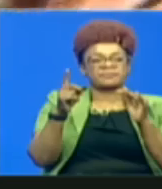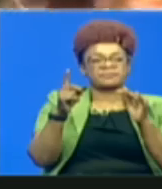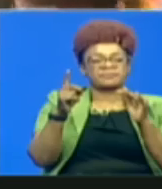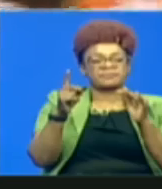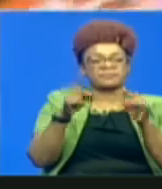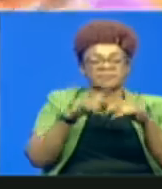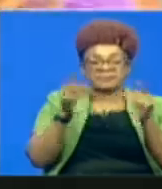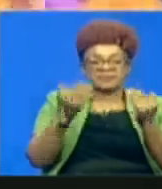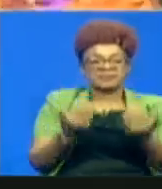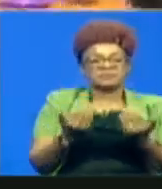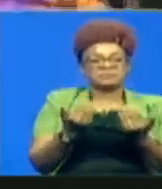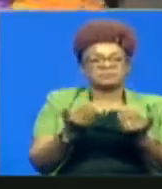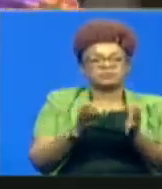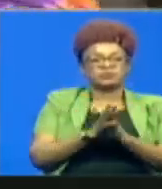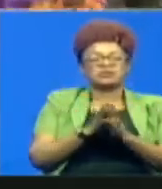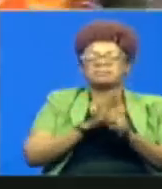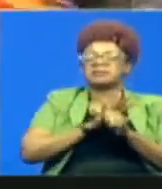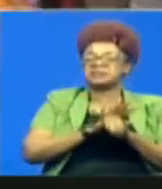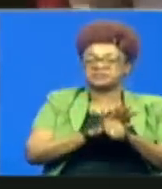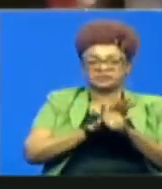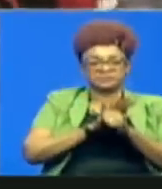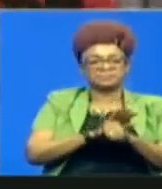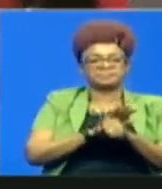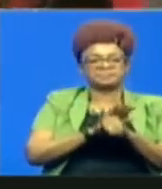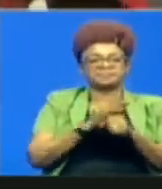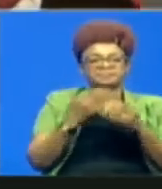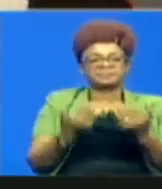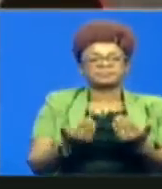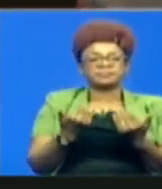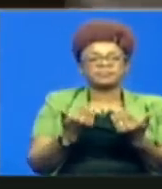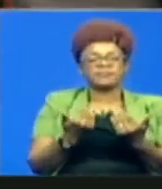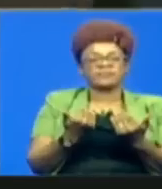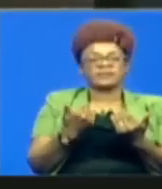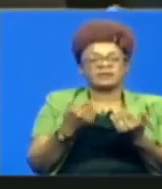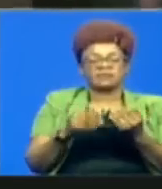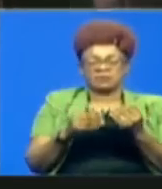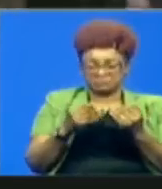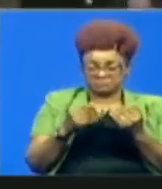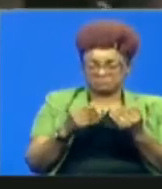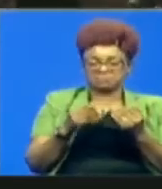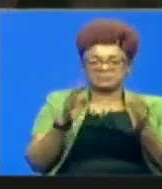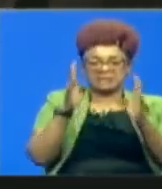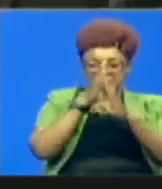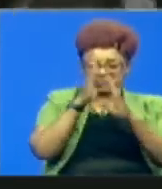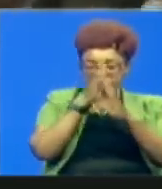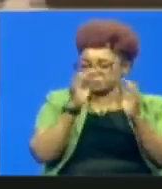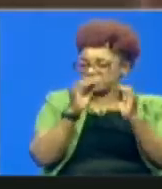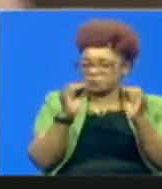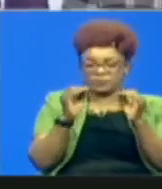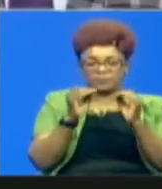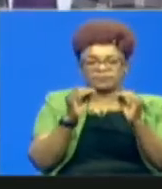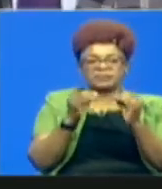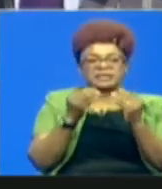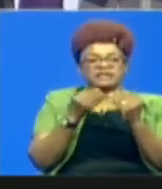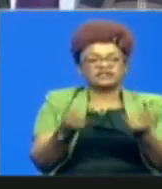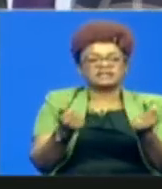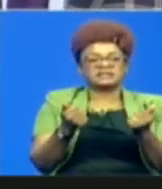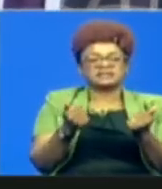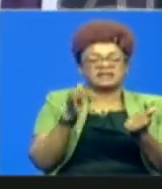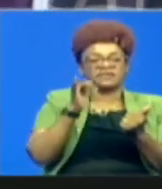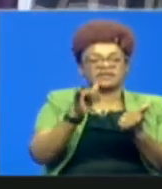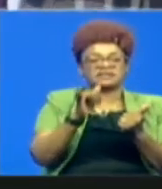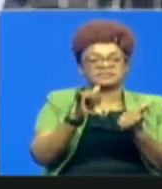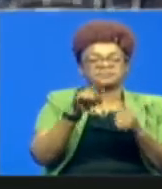But now, with pressure mounting on him, he has been forced to come out of hiding and address the pressing issue, this